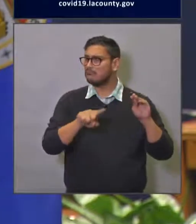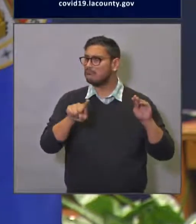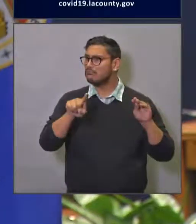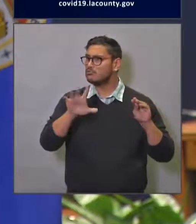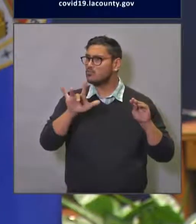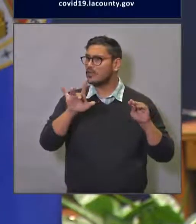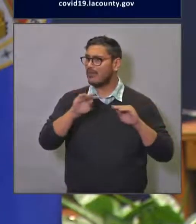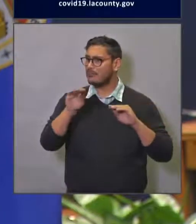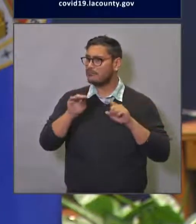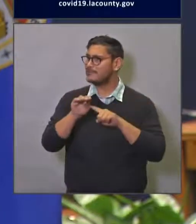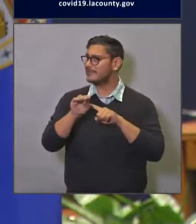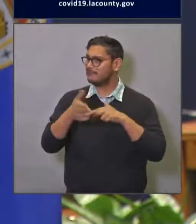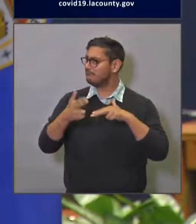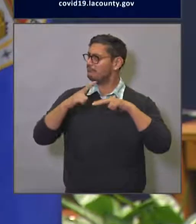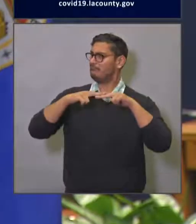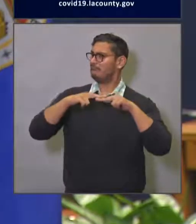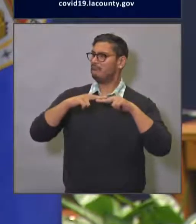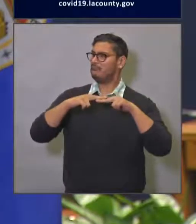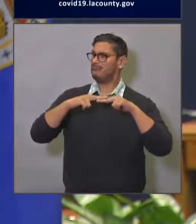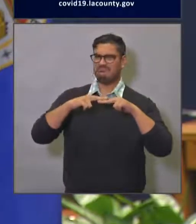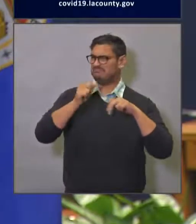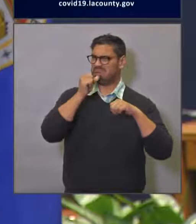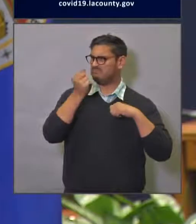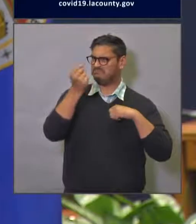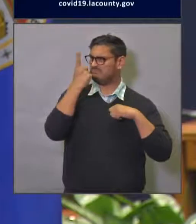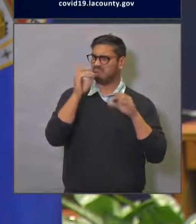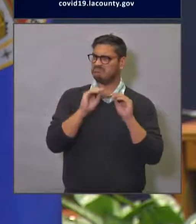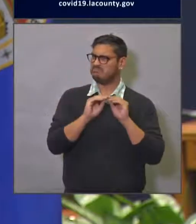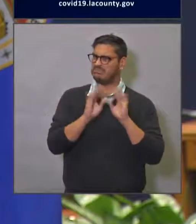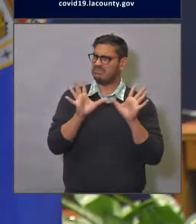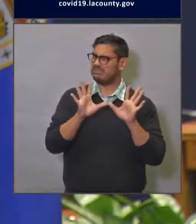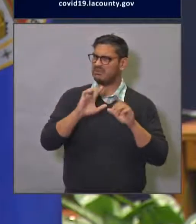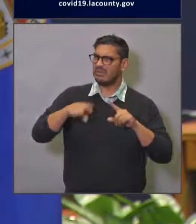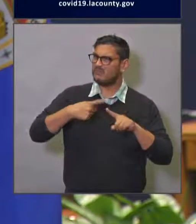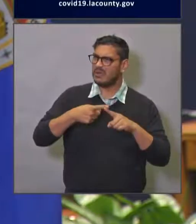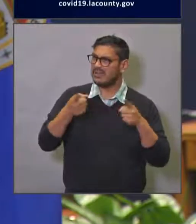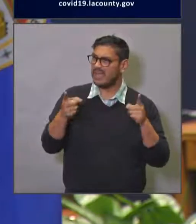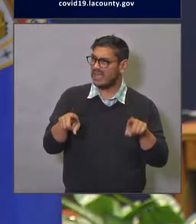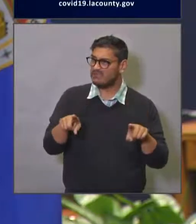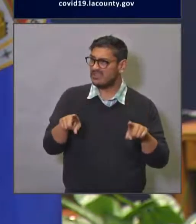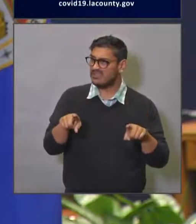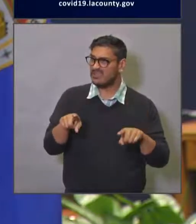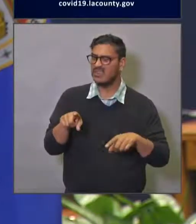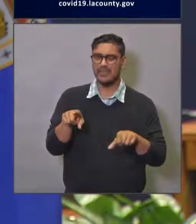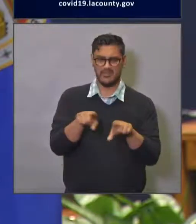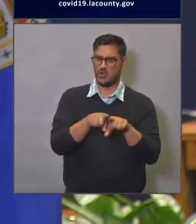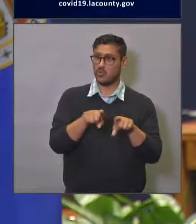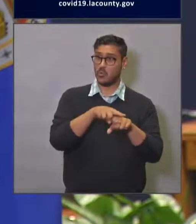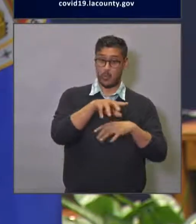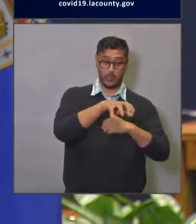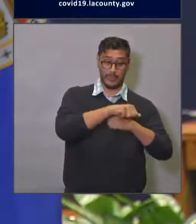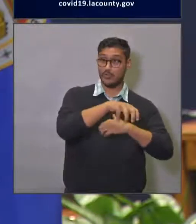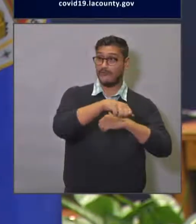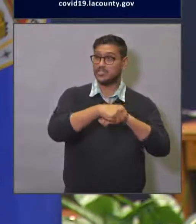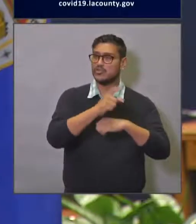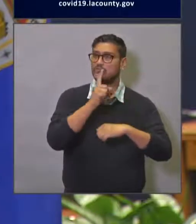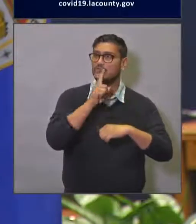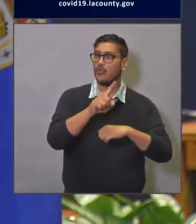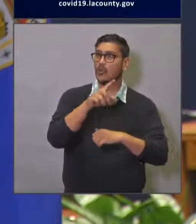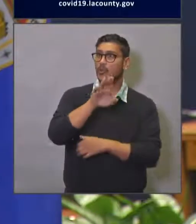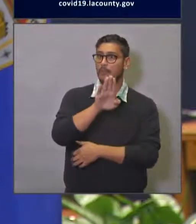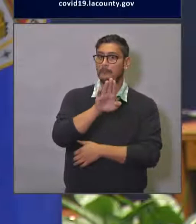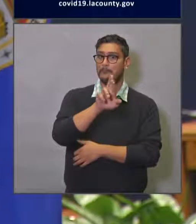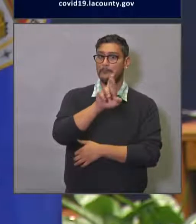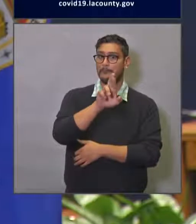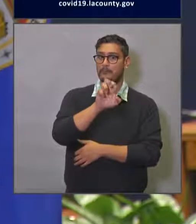of schools. I didn't quite understand that, and when exactly that would happen. And on the reservations for the breweries, when exactly that change